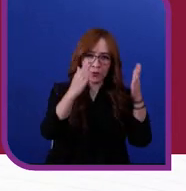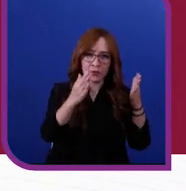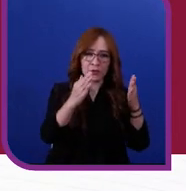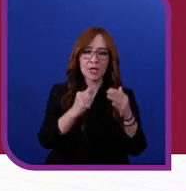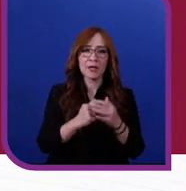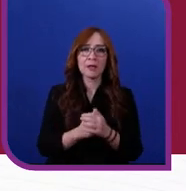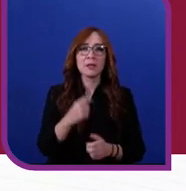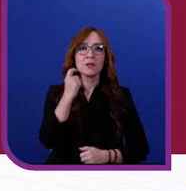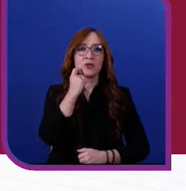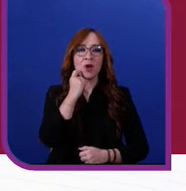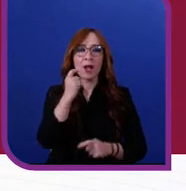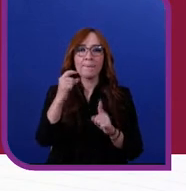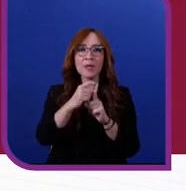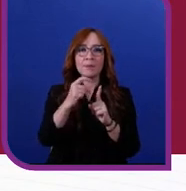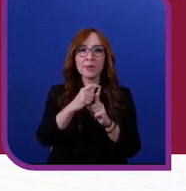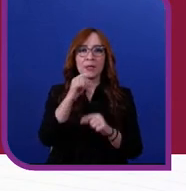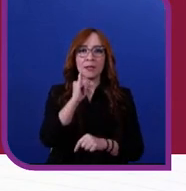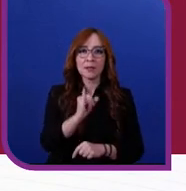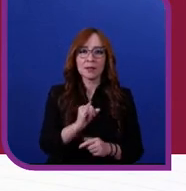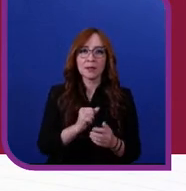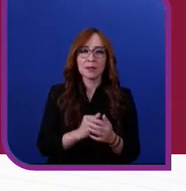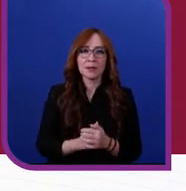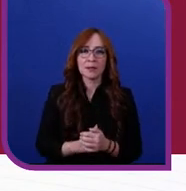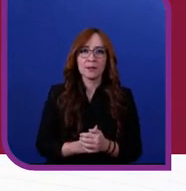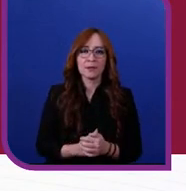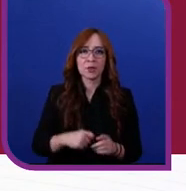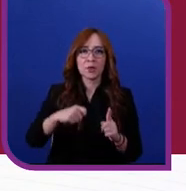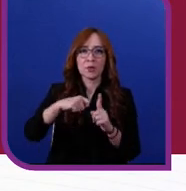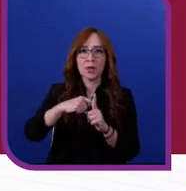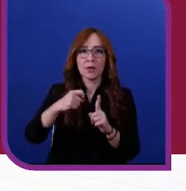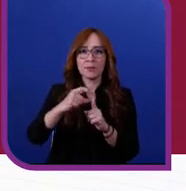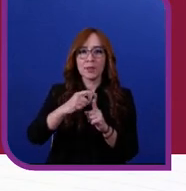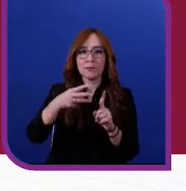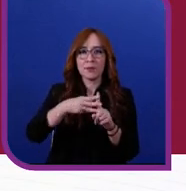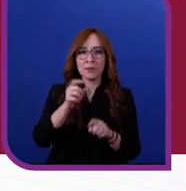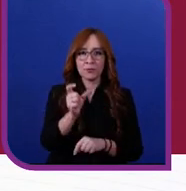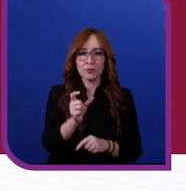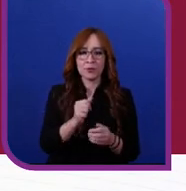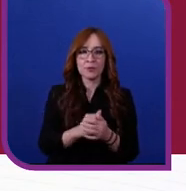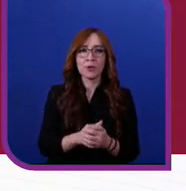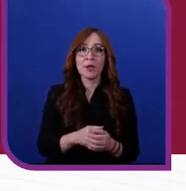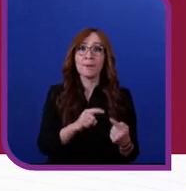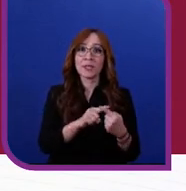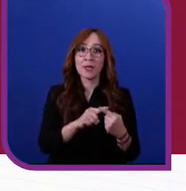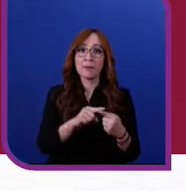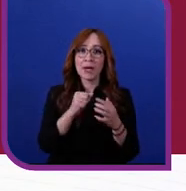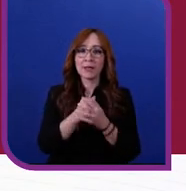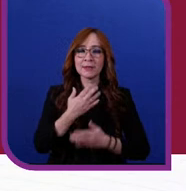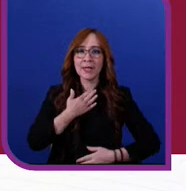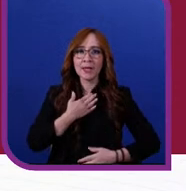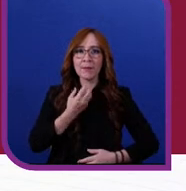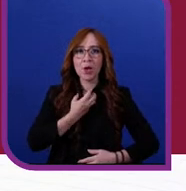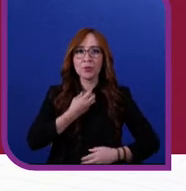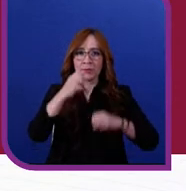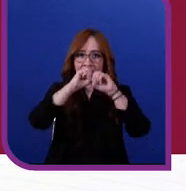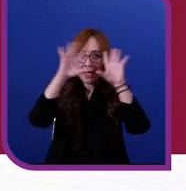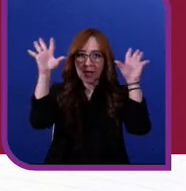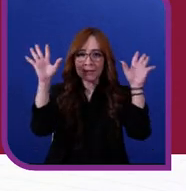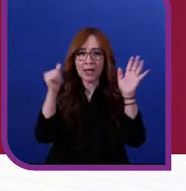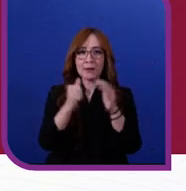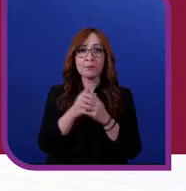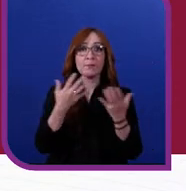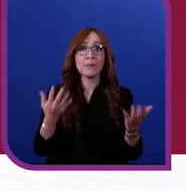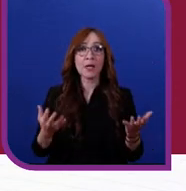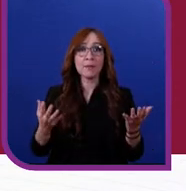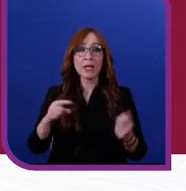just This Was showing that the aw understand the need for infrastructure